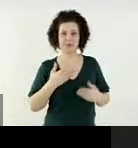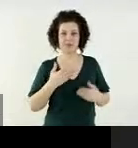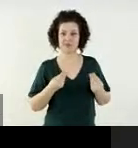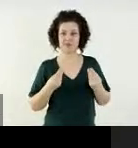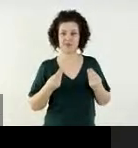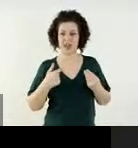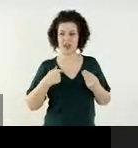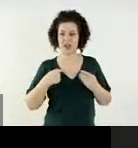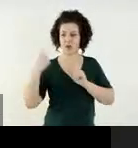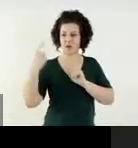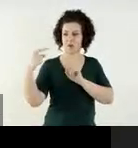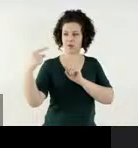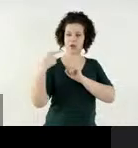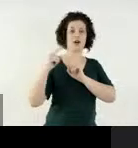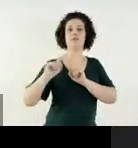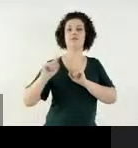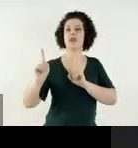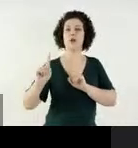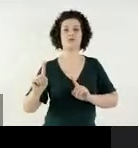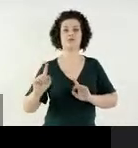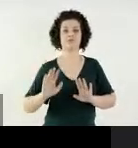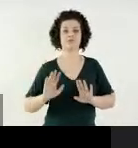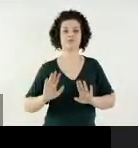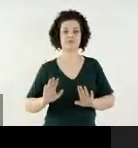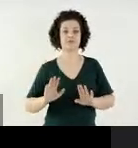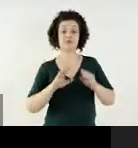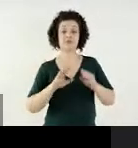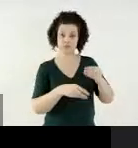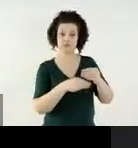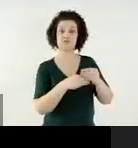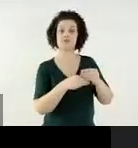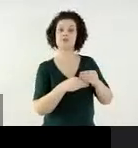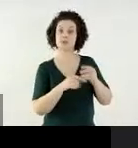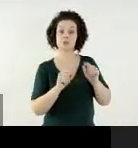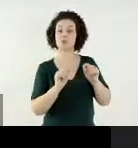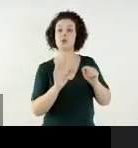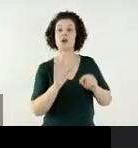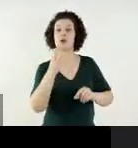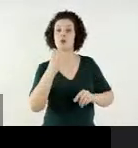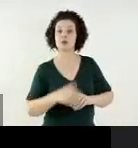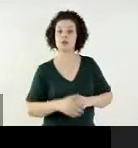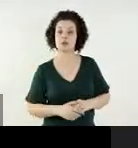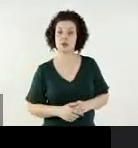And I might add, it's just so amazing to see a situation in which the photographer is every bit as nude as her